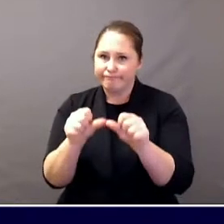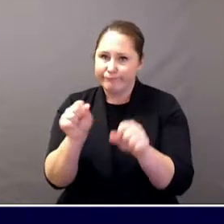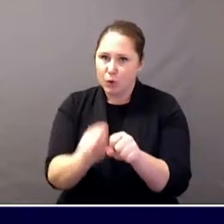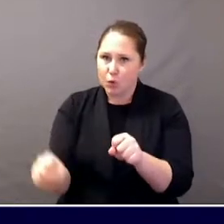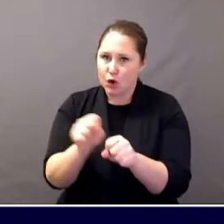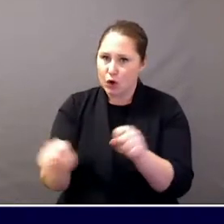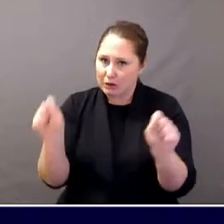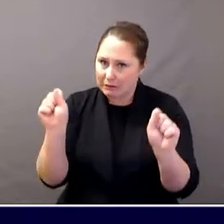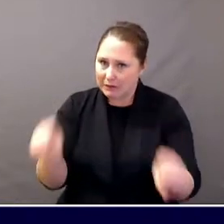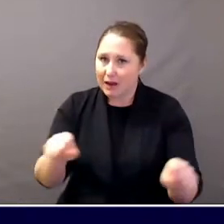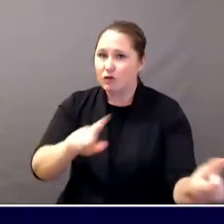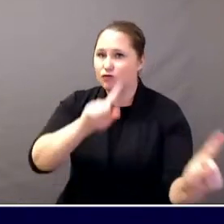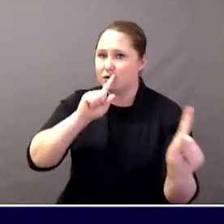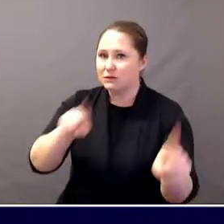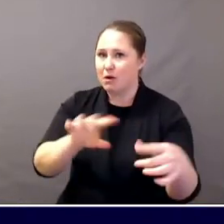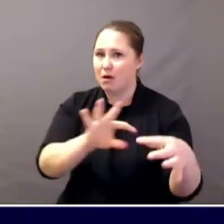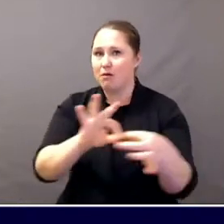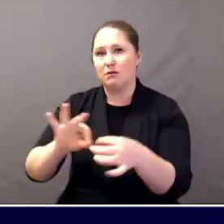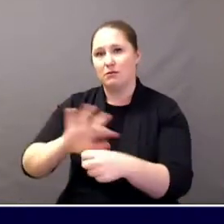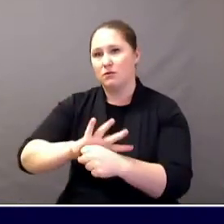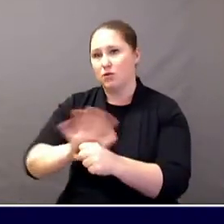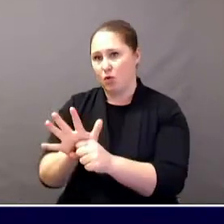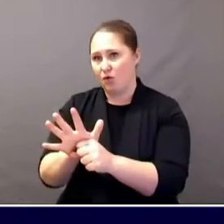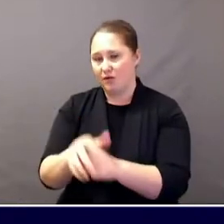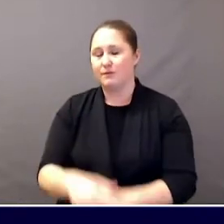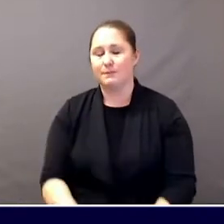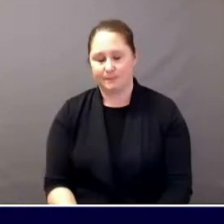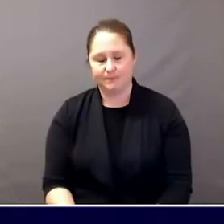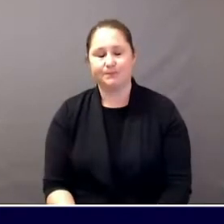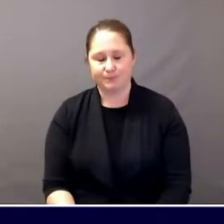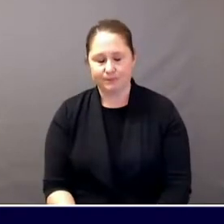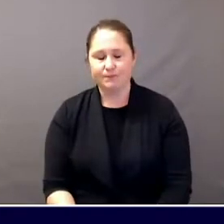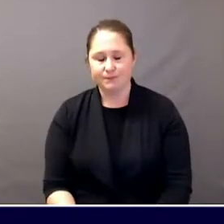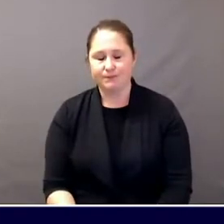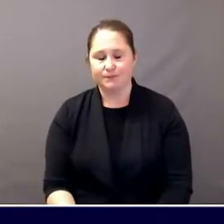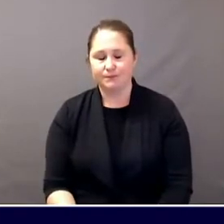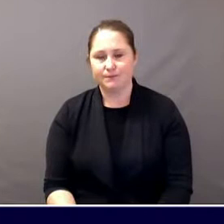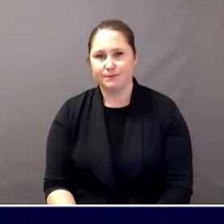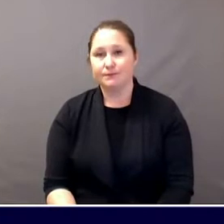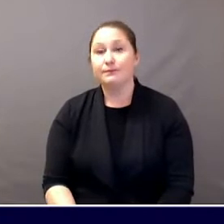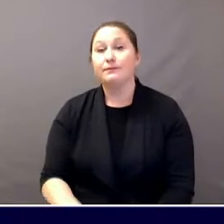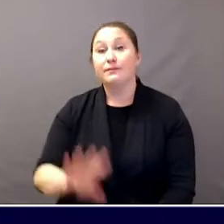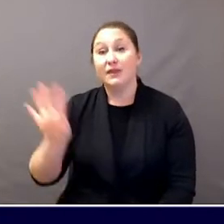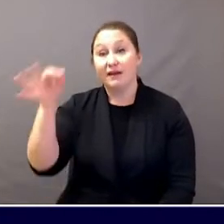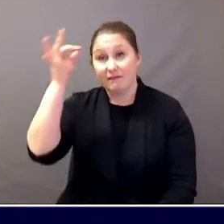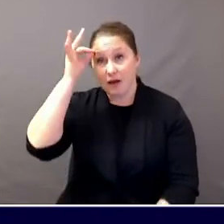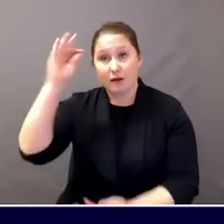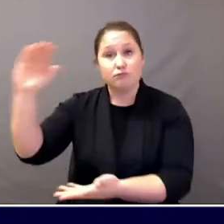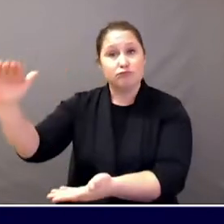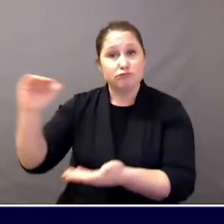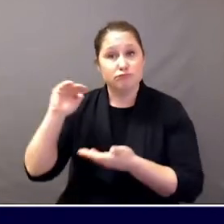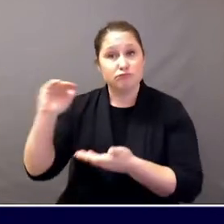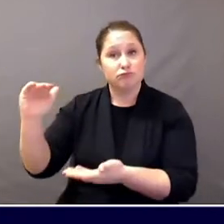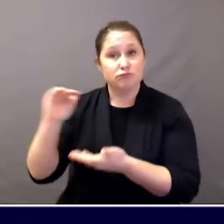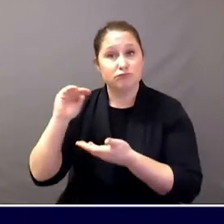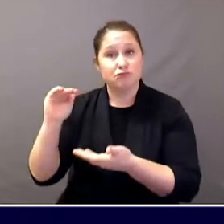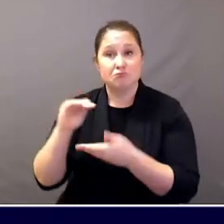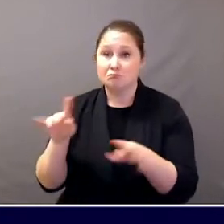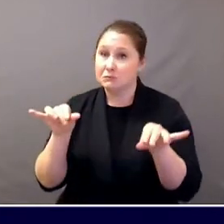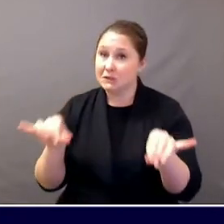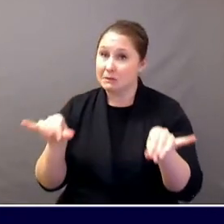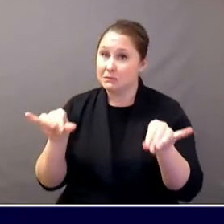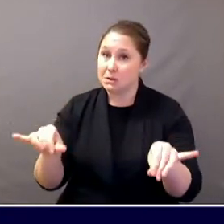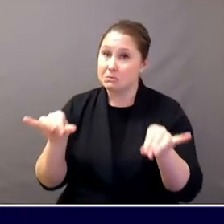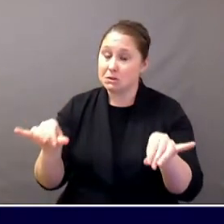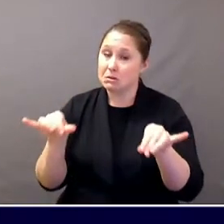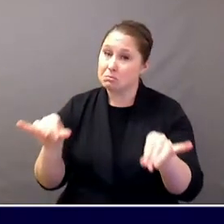which people rely. If the supply of vaccines from the federal government continues at its current pace, we expect